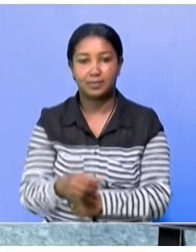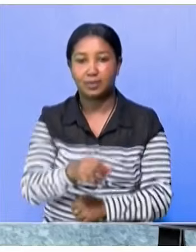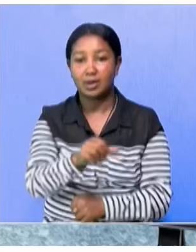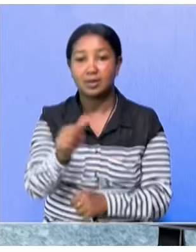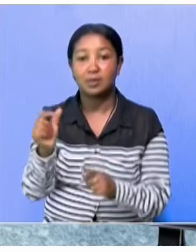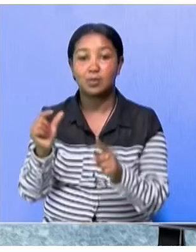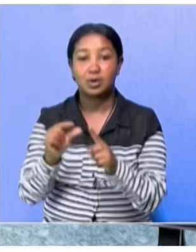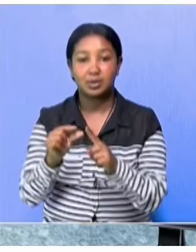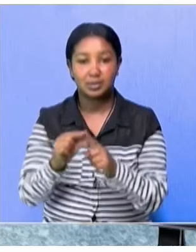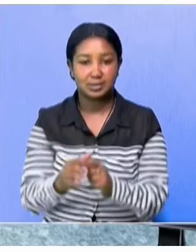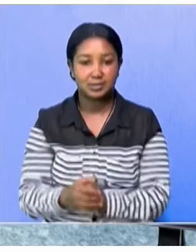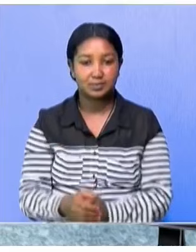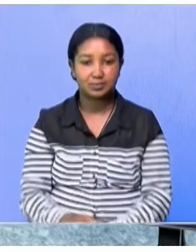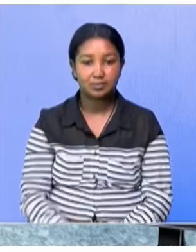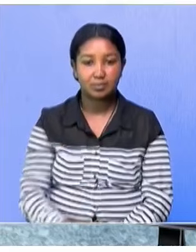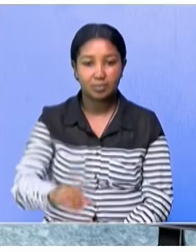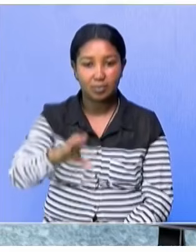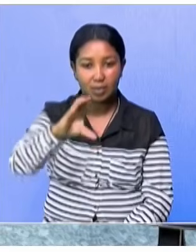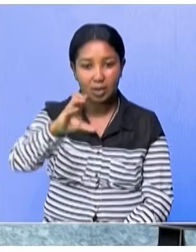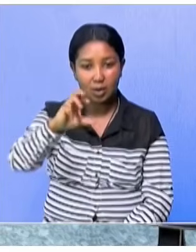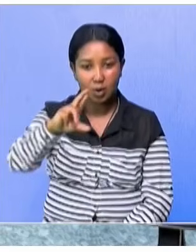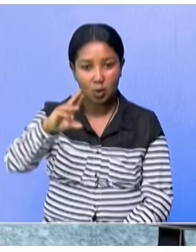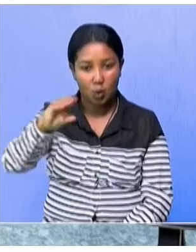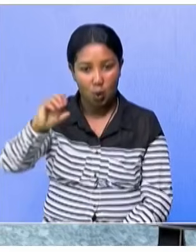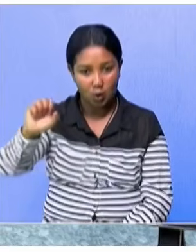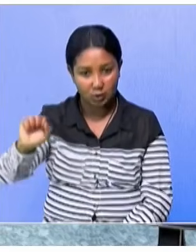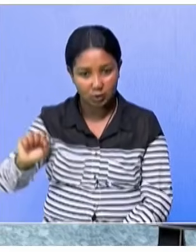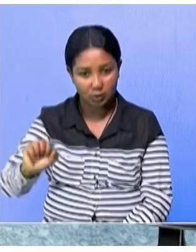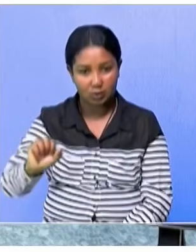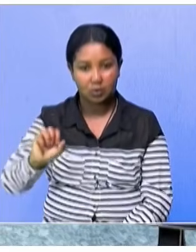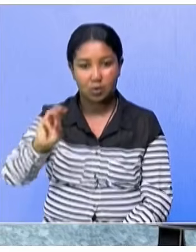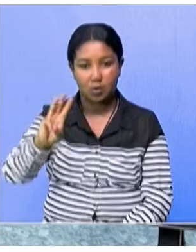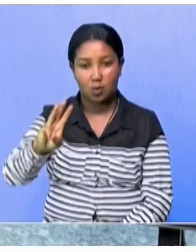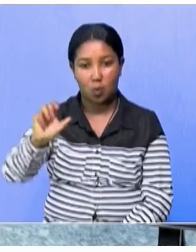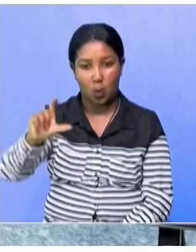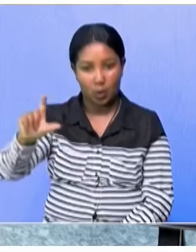Crosswalk is another word.